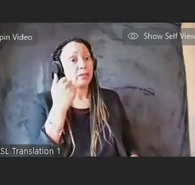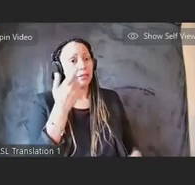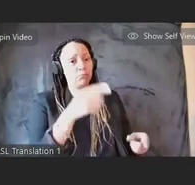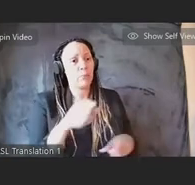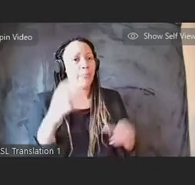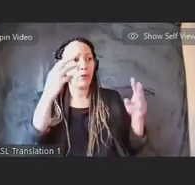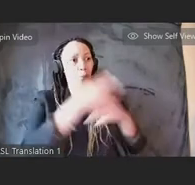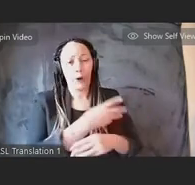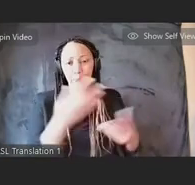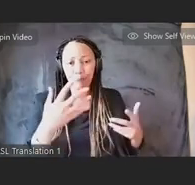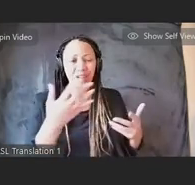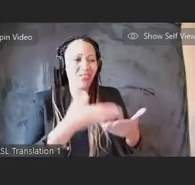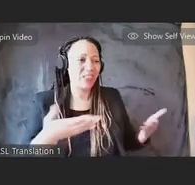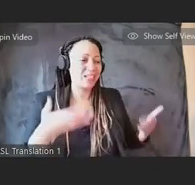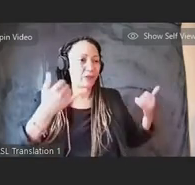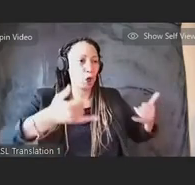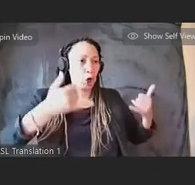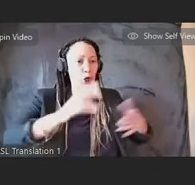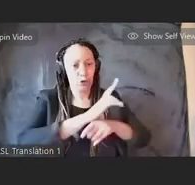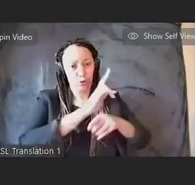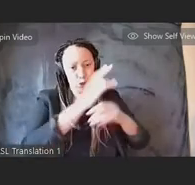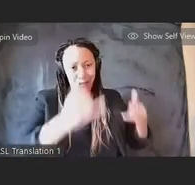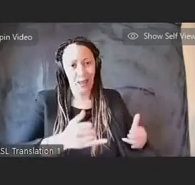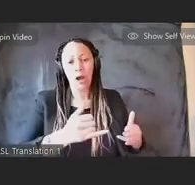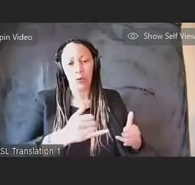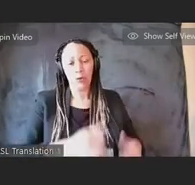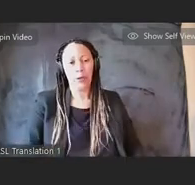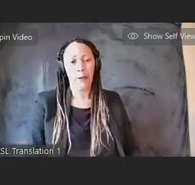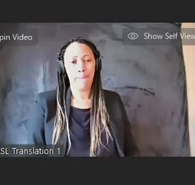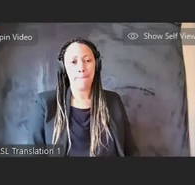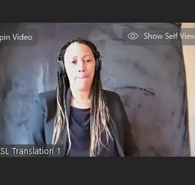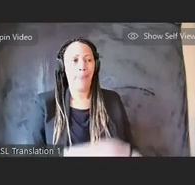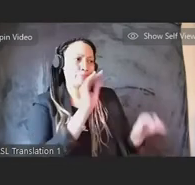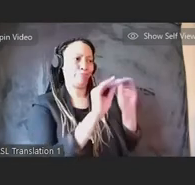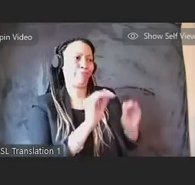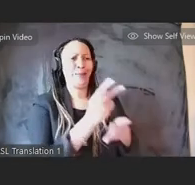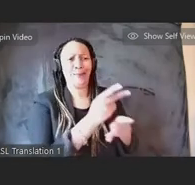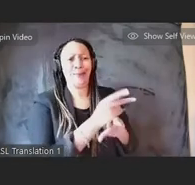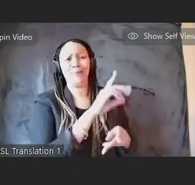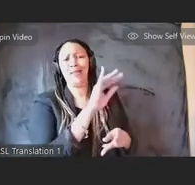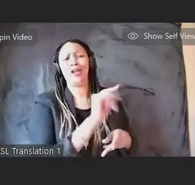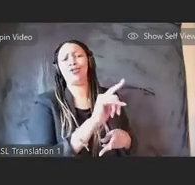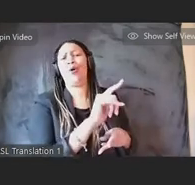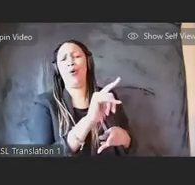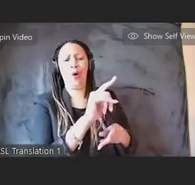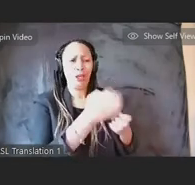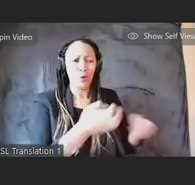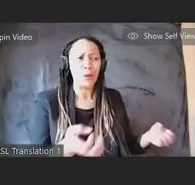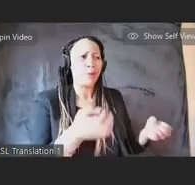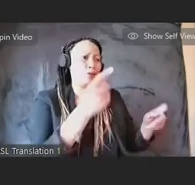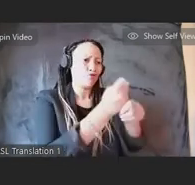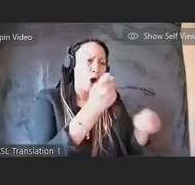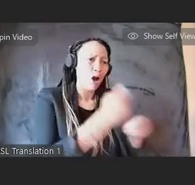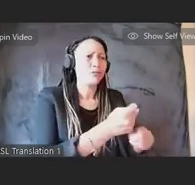could be things that, such as the current user is using now, which is where he stores his diesel equipment and his trucks. He stores payloaders there. These